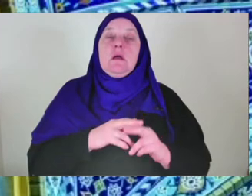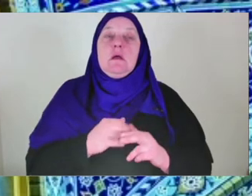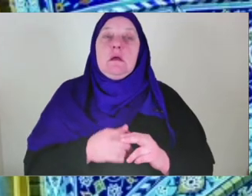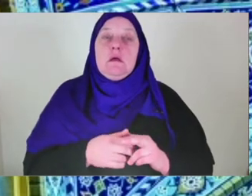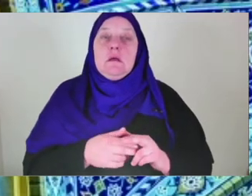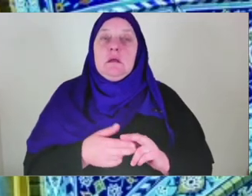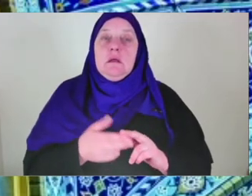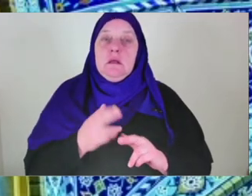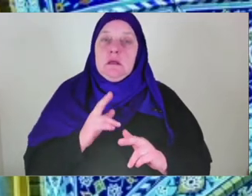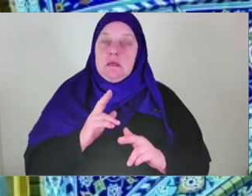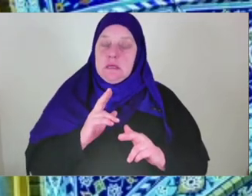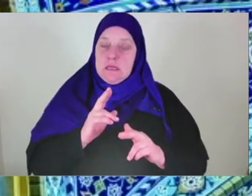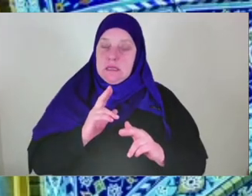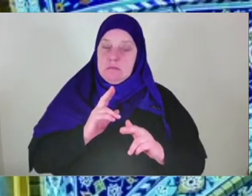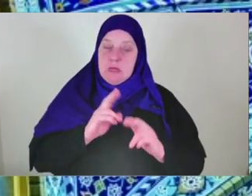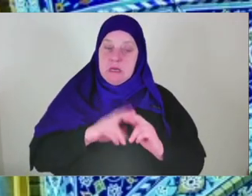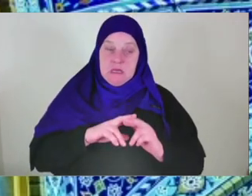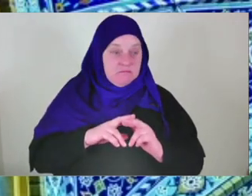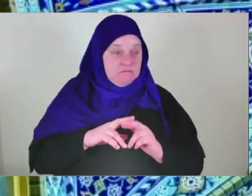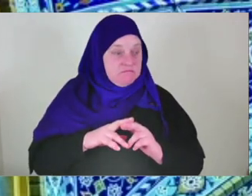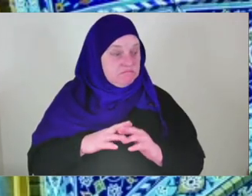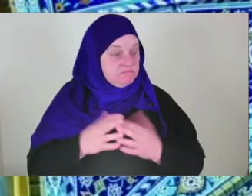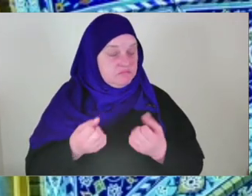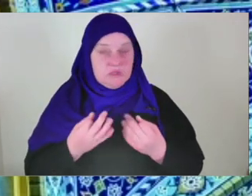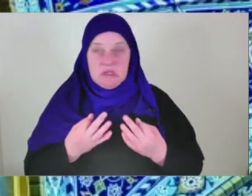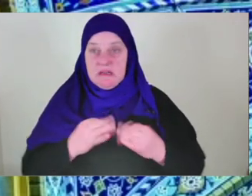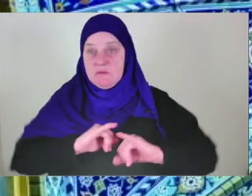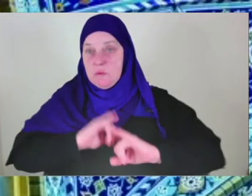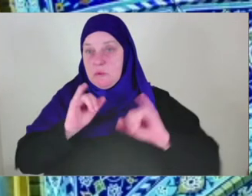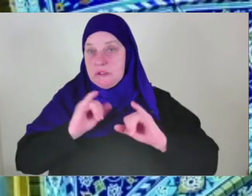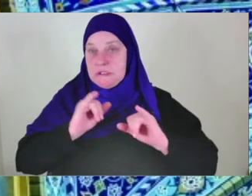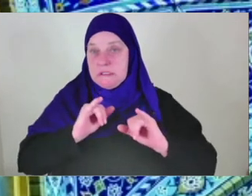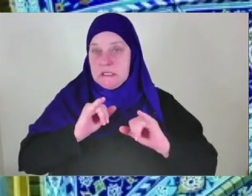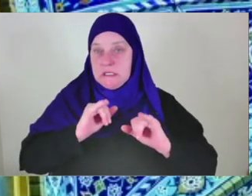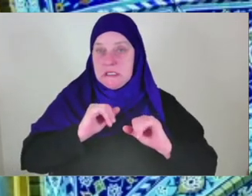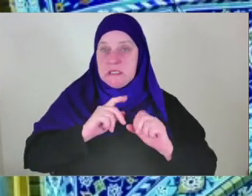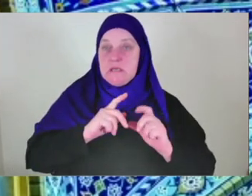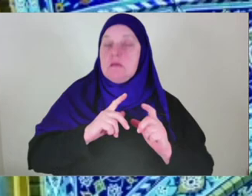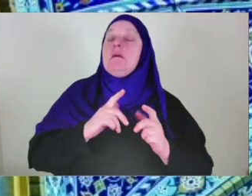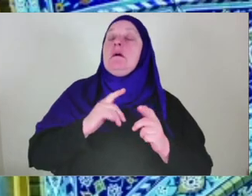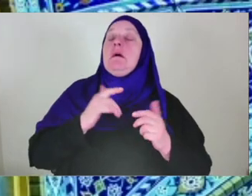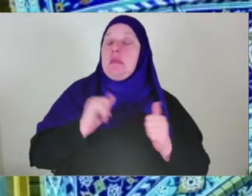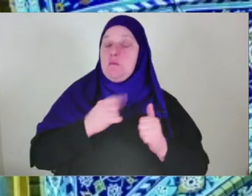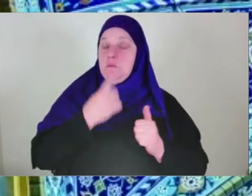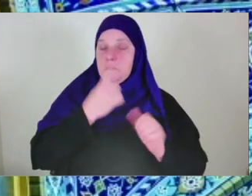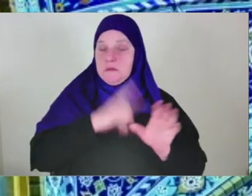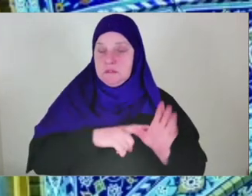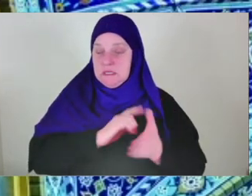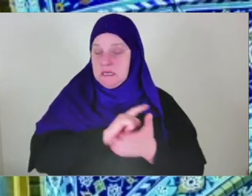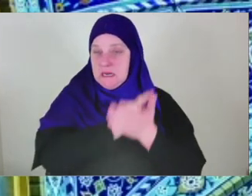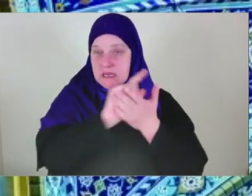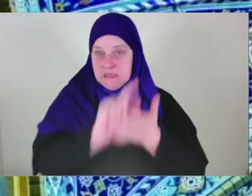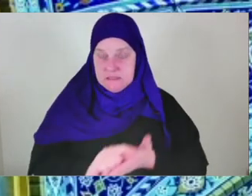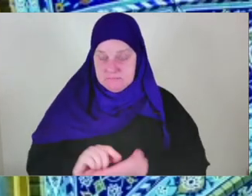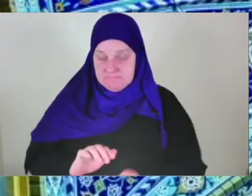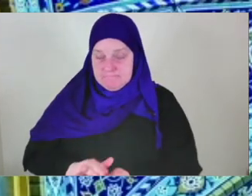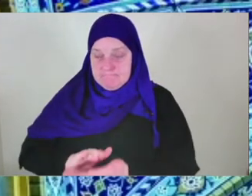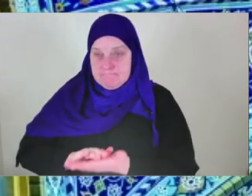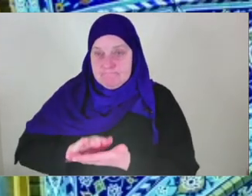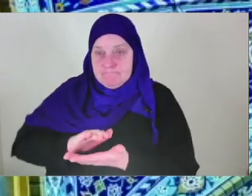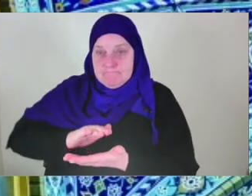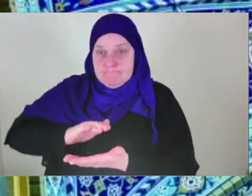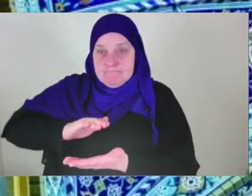not needed, or any amount of it was not needed, that means that's your khums, and you deliver it to your marja. This is the easiest way